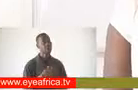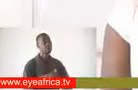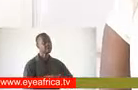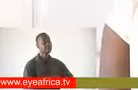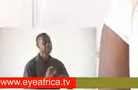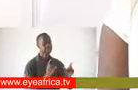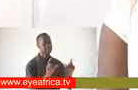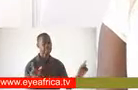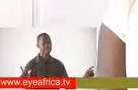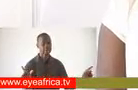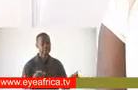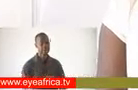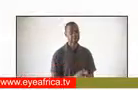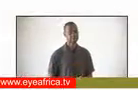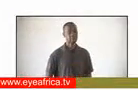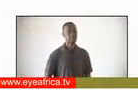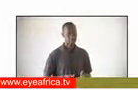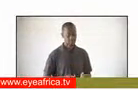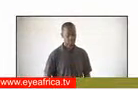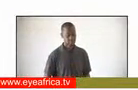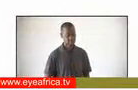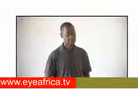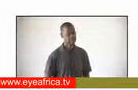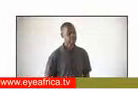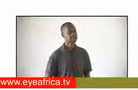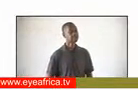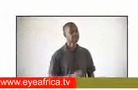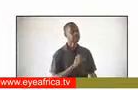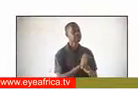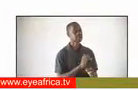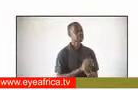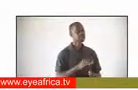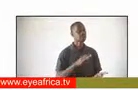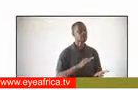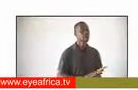language. Today I will be teaching on letter writing.